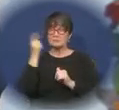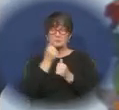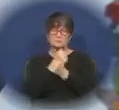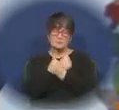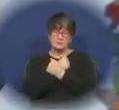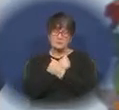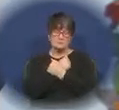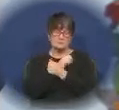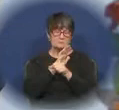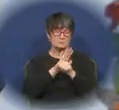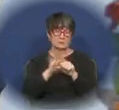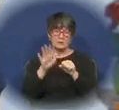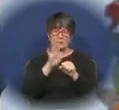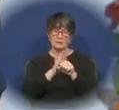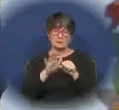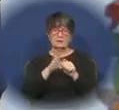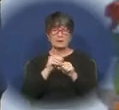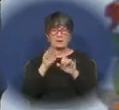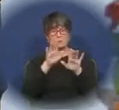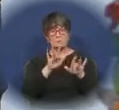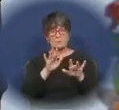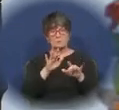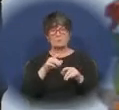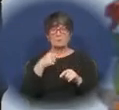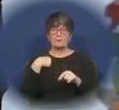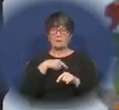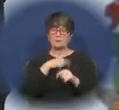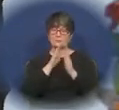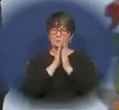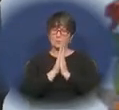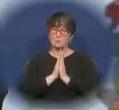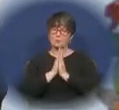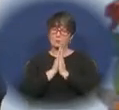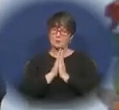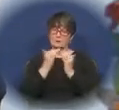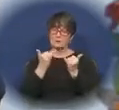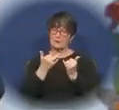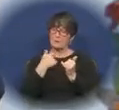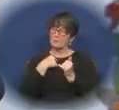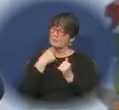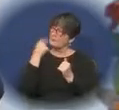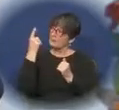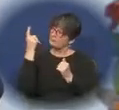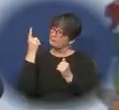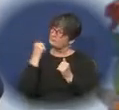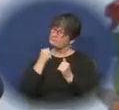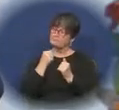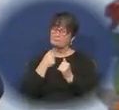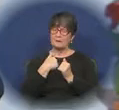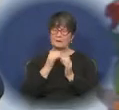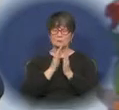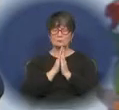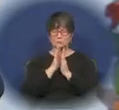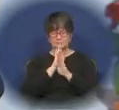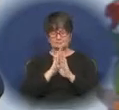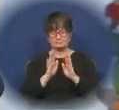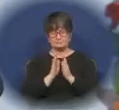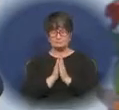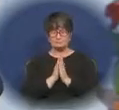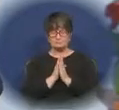and mercy, will grant the prayers of our own hearts that we now offer in silence.